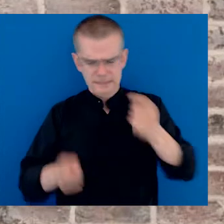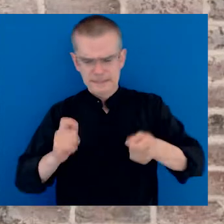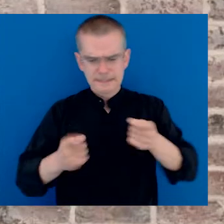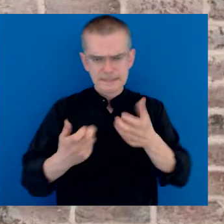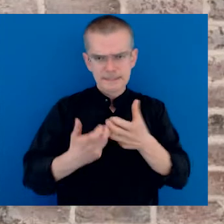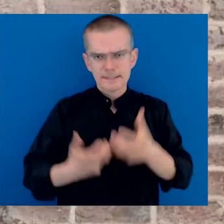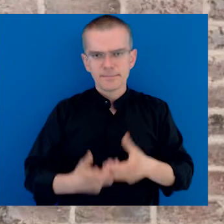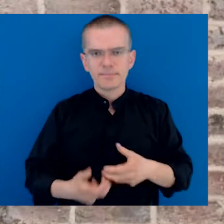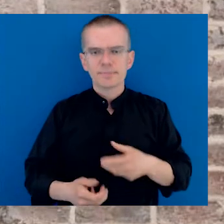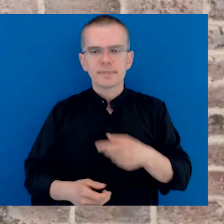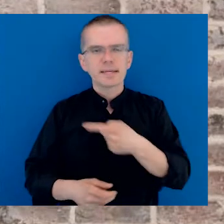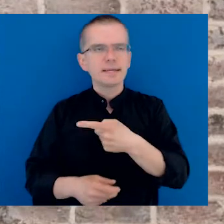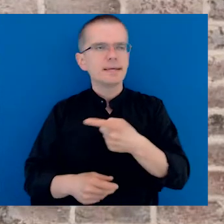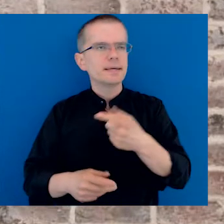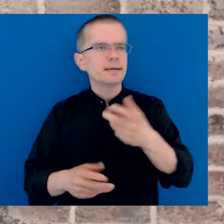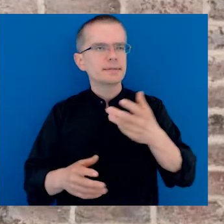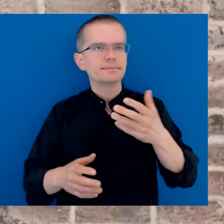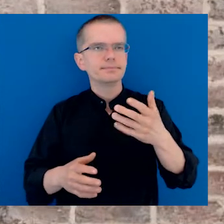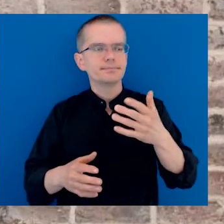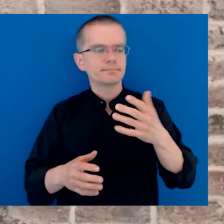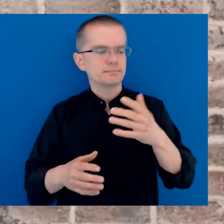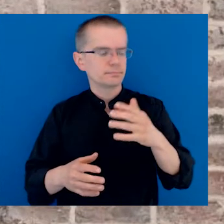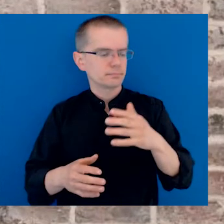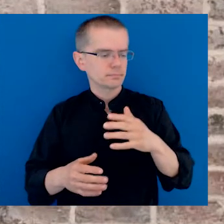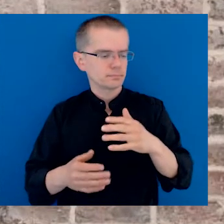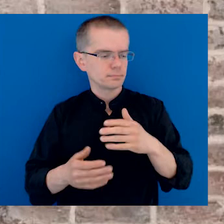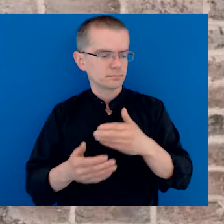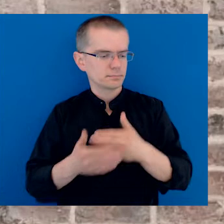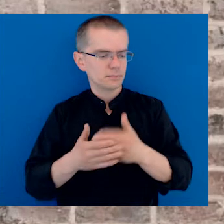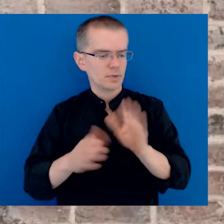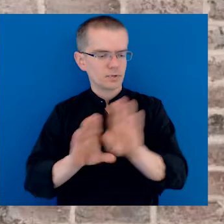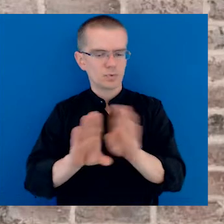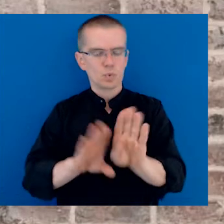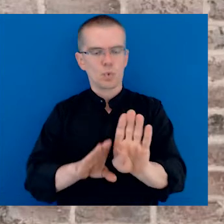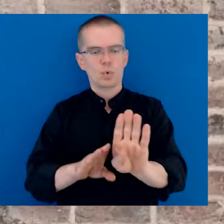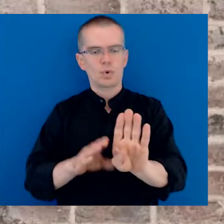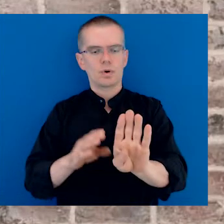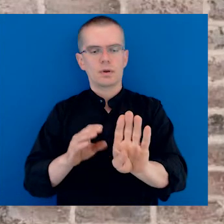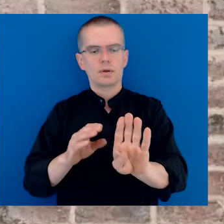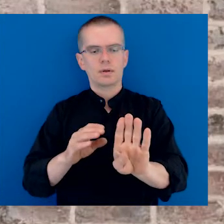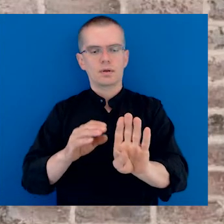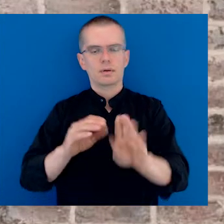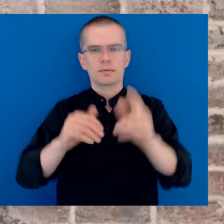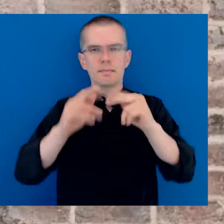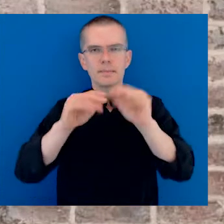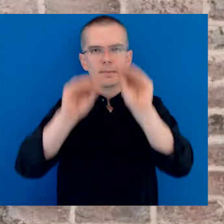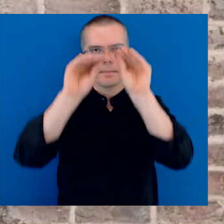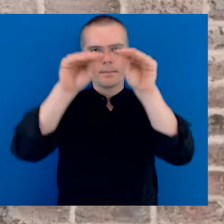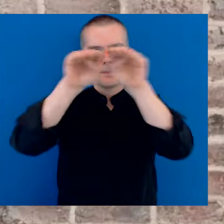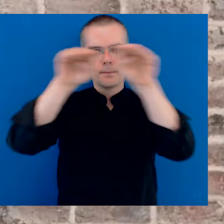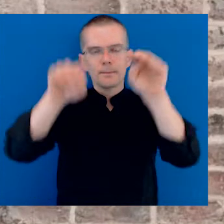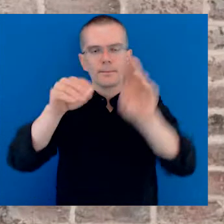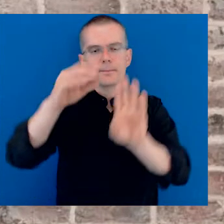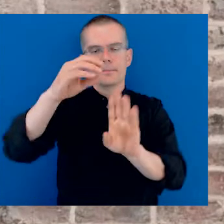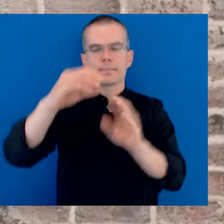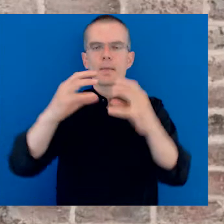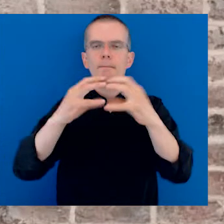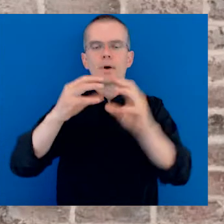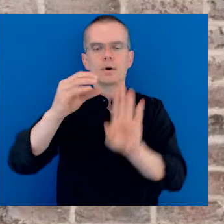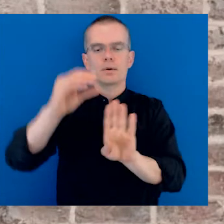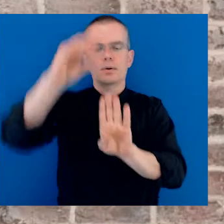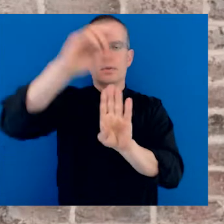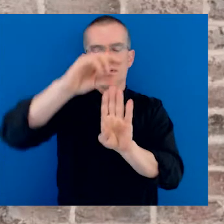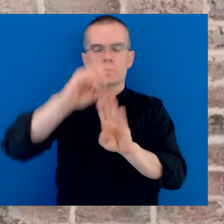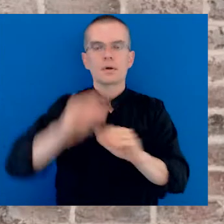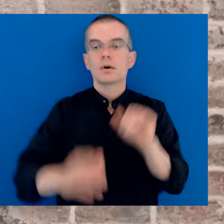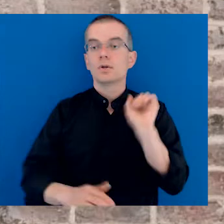He created a little thing over by his door so that when people knocked, a ball would fall on the floor and he